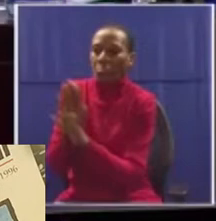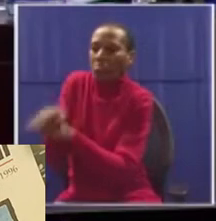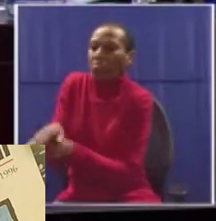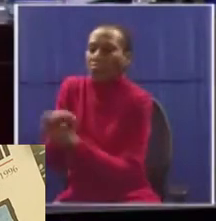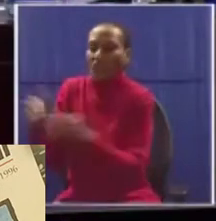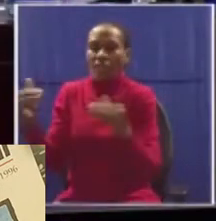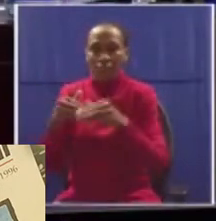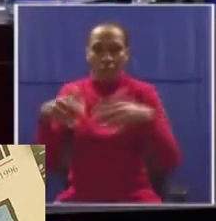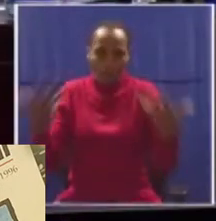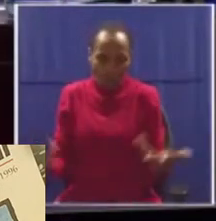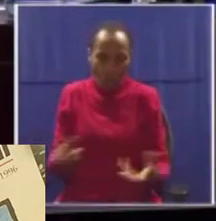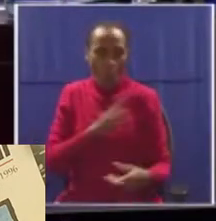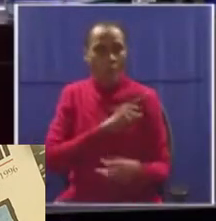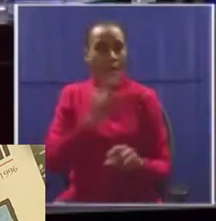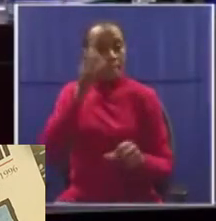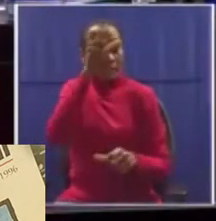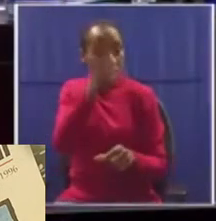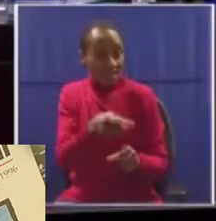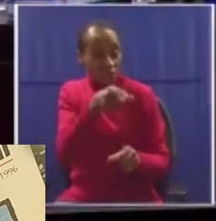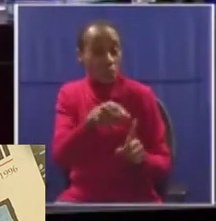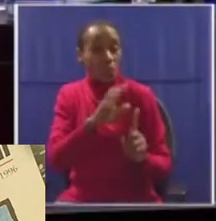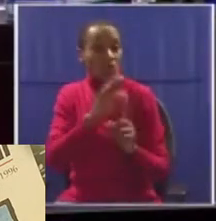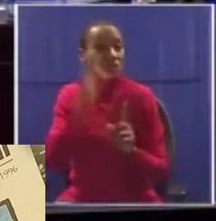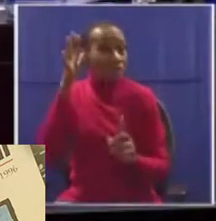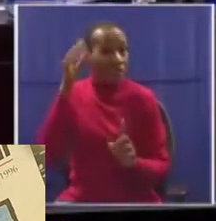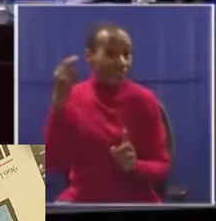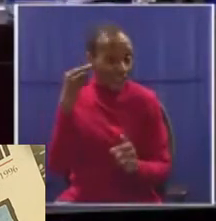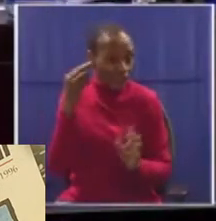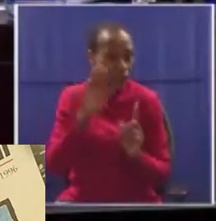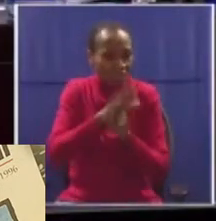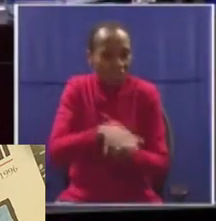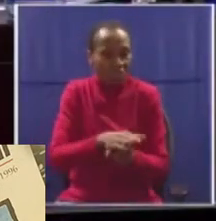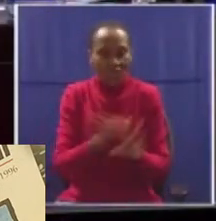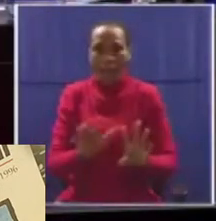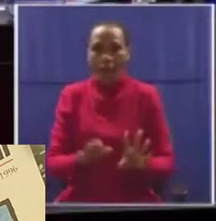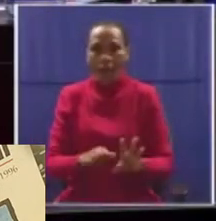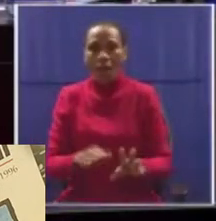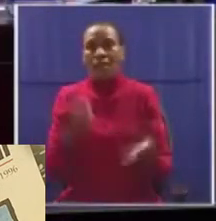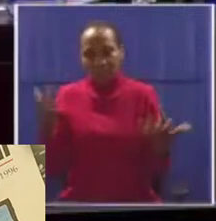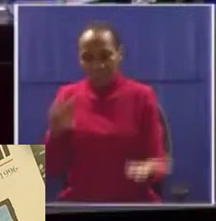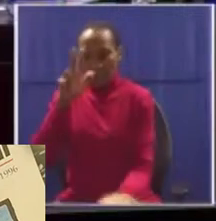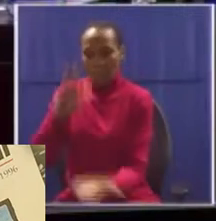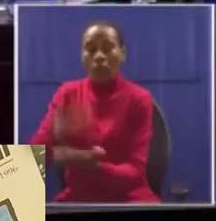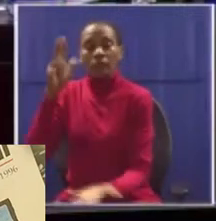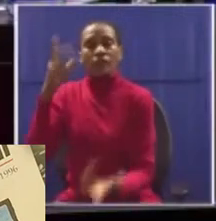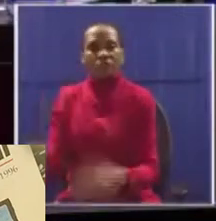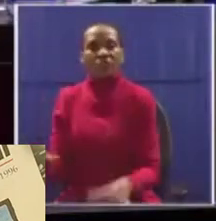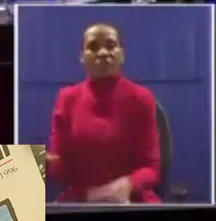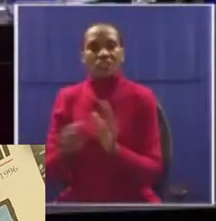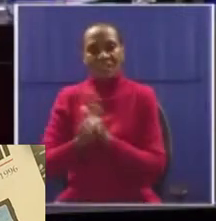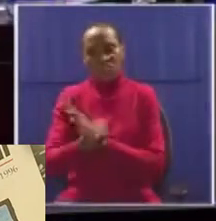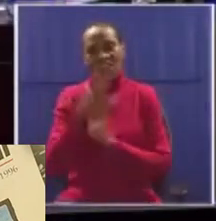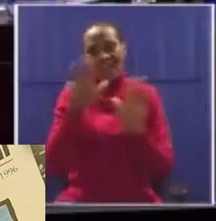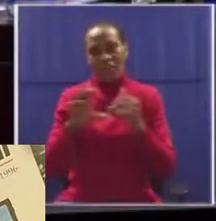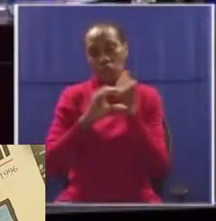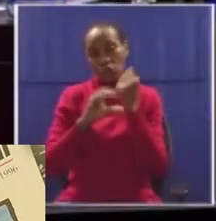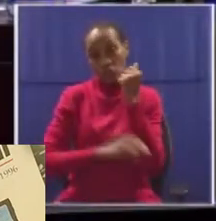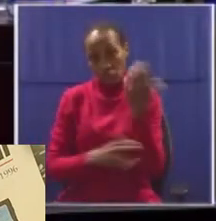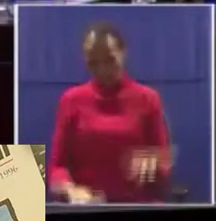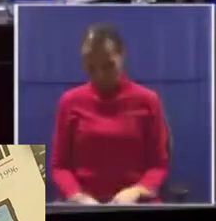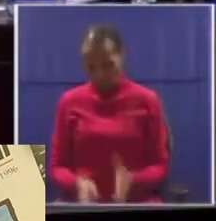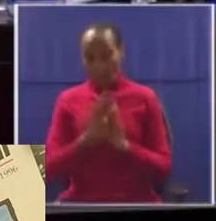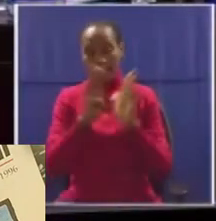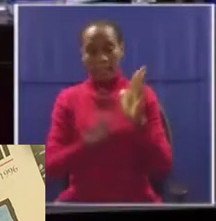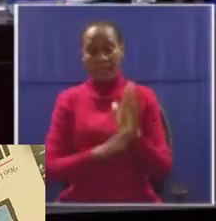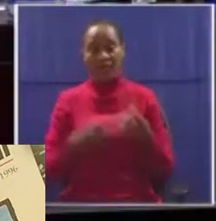on the grounds of disability as guaranteed by section 9 of the Constitution the bill